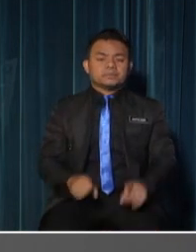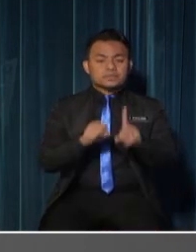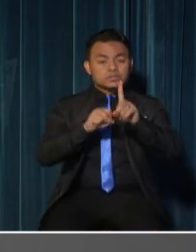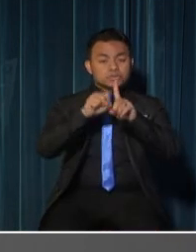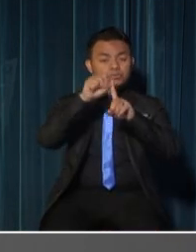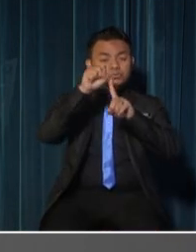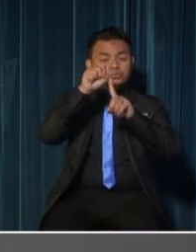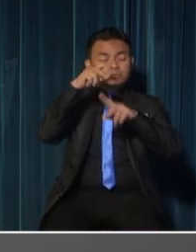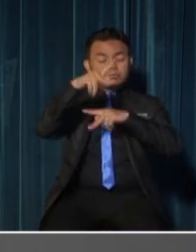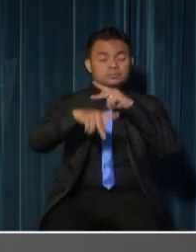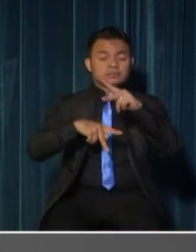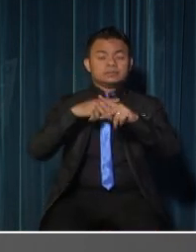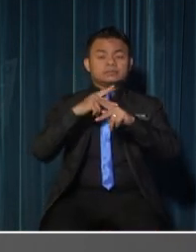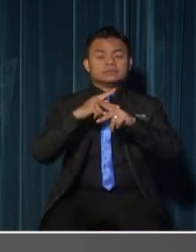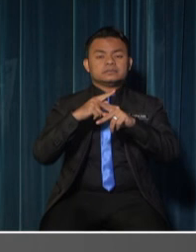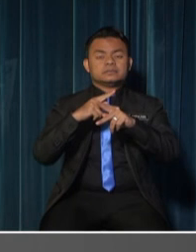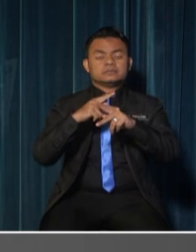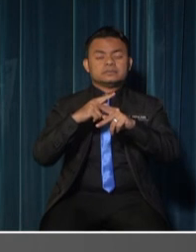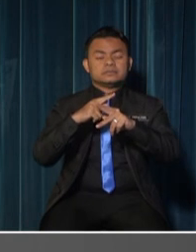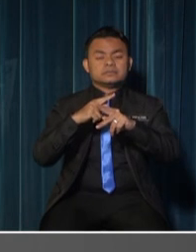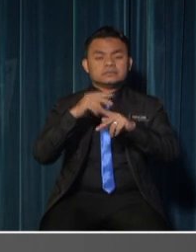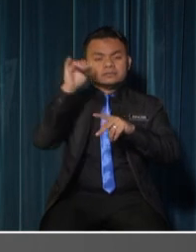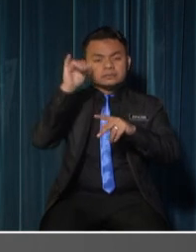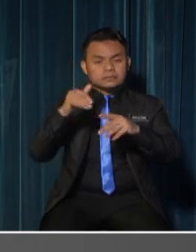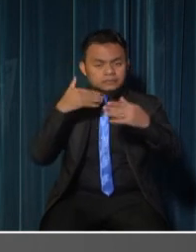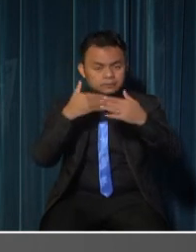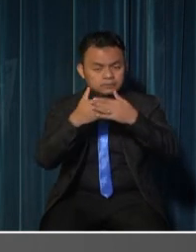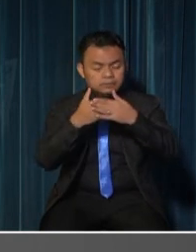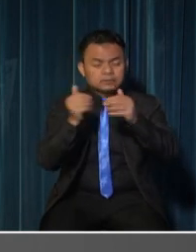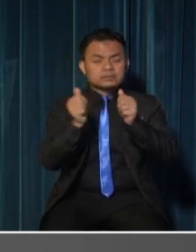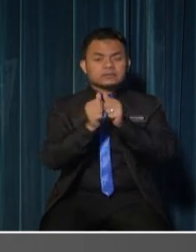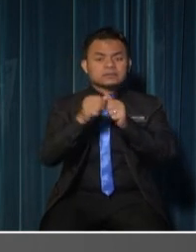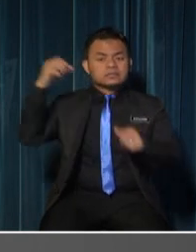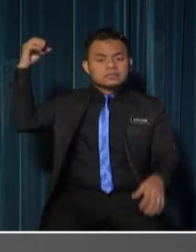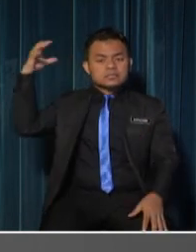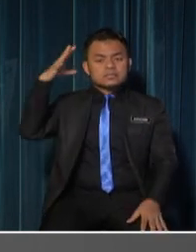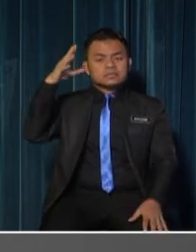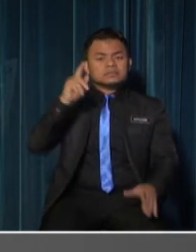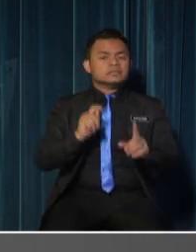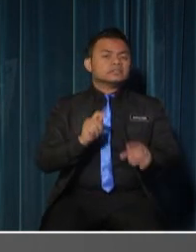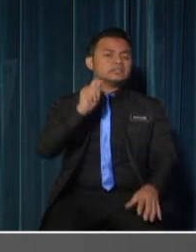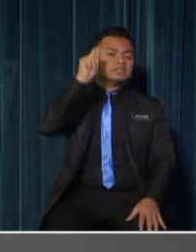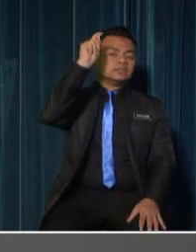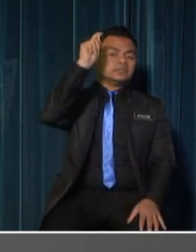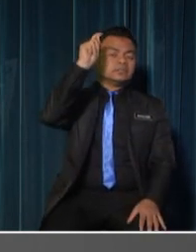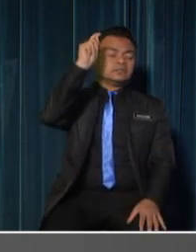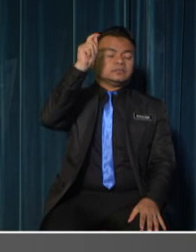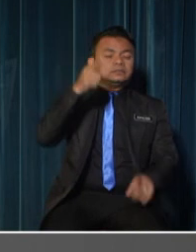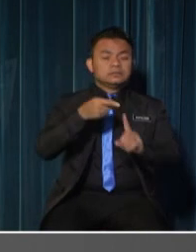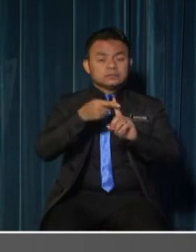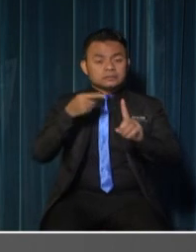of planets that are nearer to the sun is higher than the temperature of